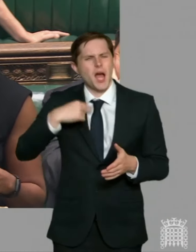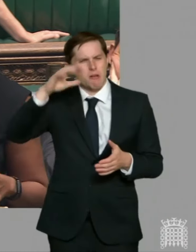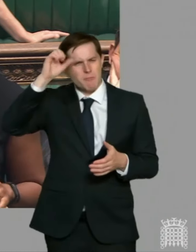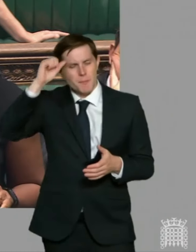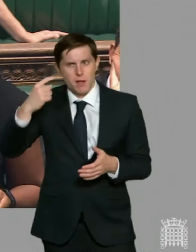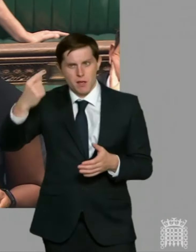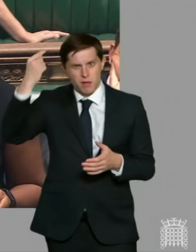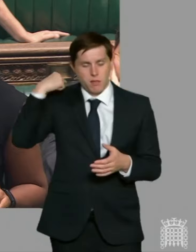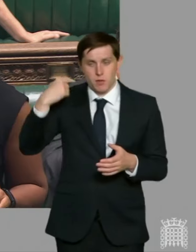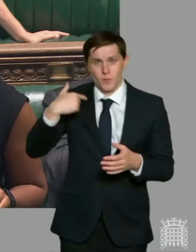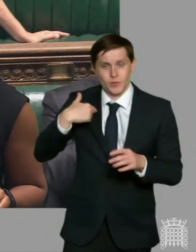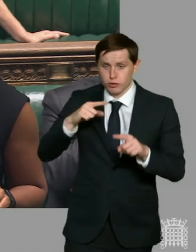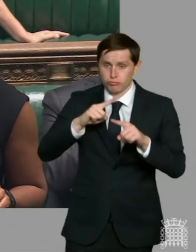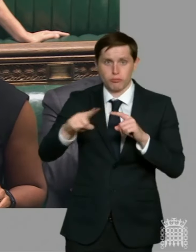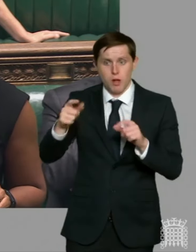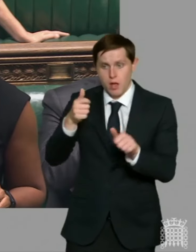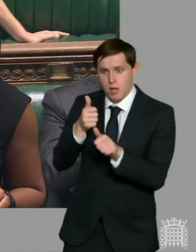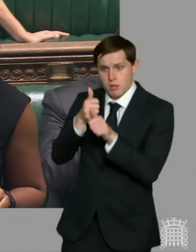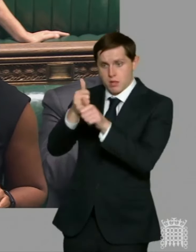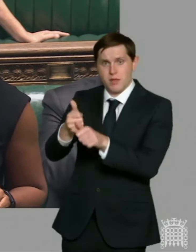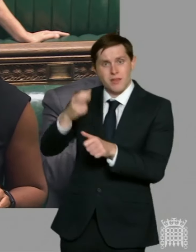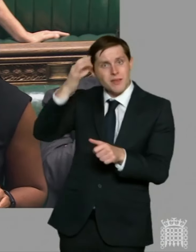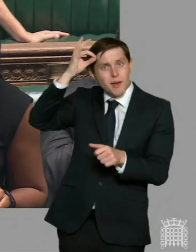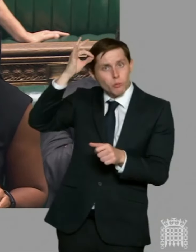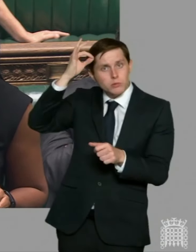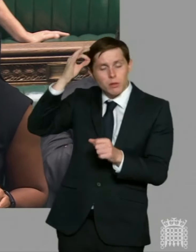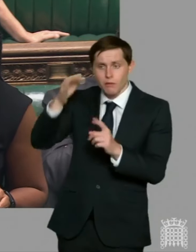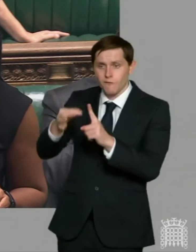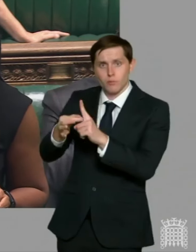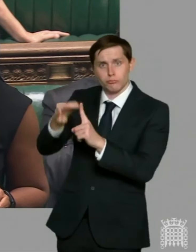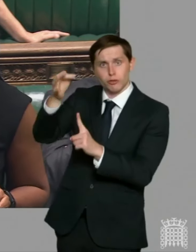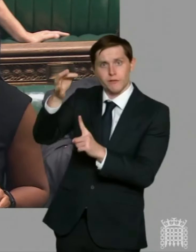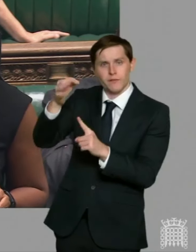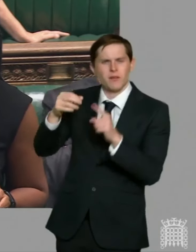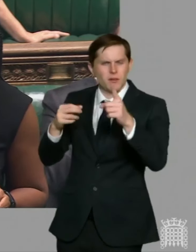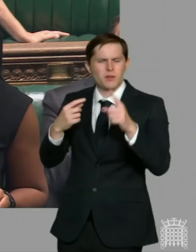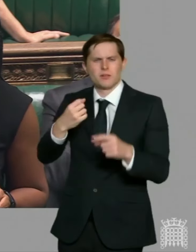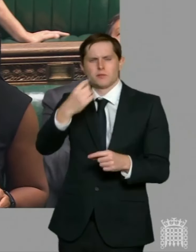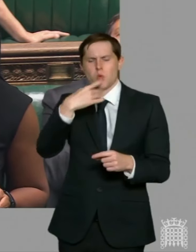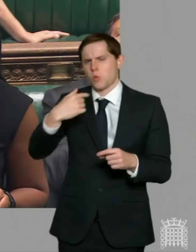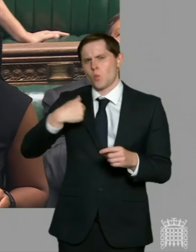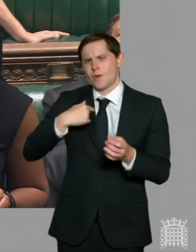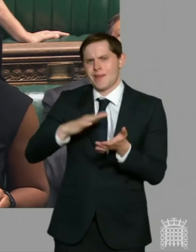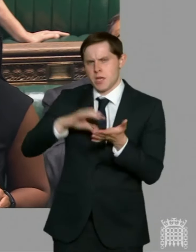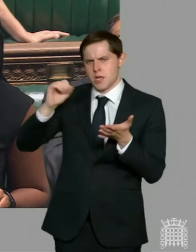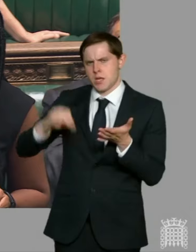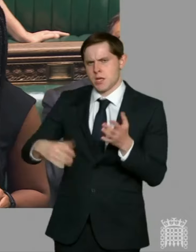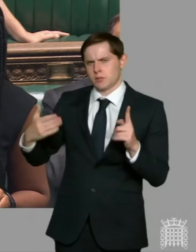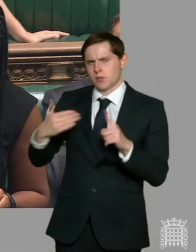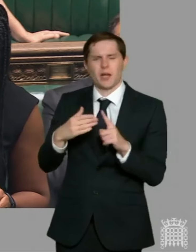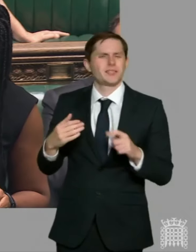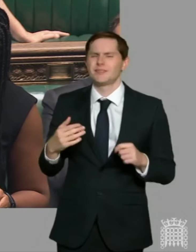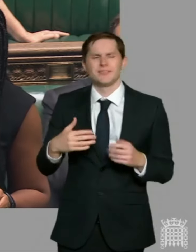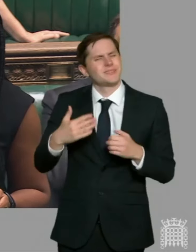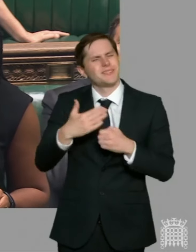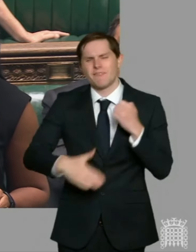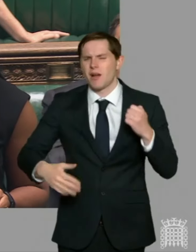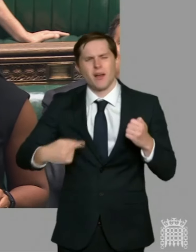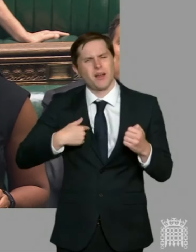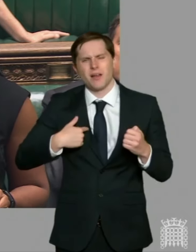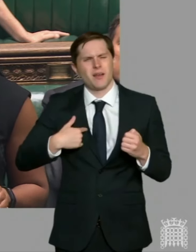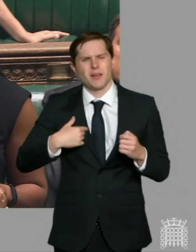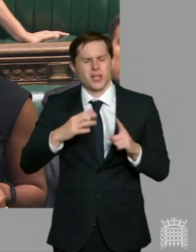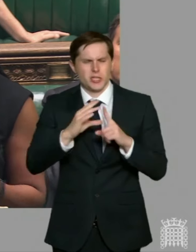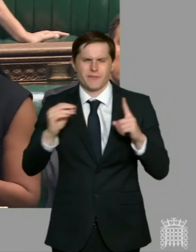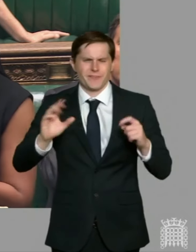was us removing mandatory housing targets. Councillors have repeatedly told me that they are afraid that they will be forced, under a duty to cooperate,